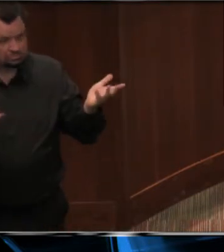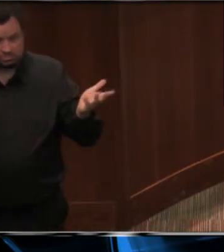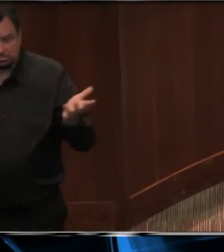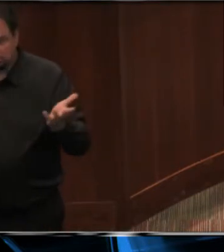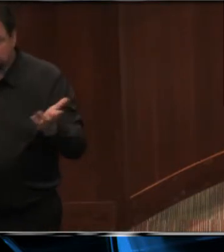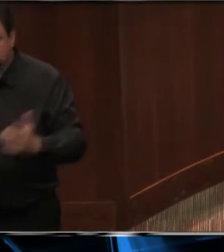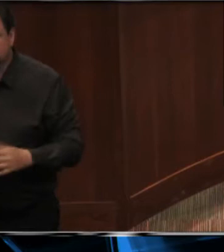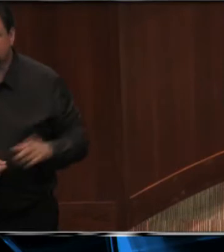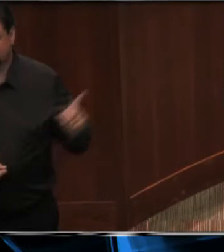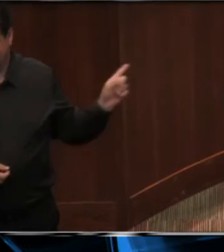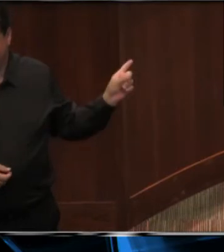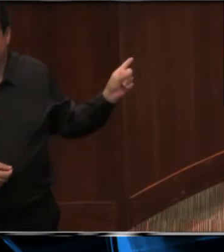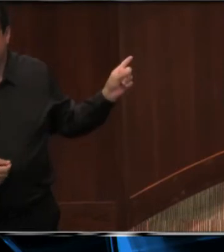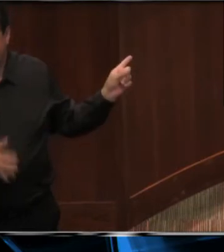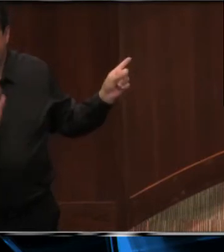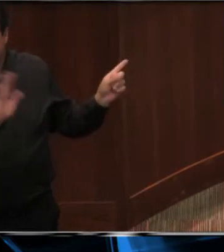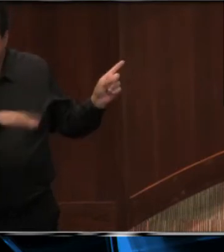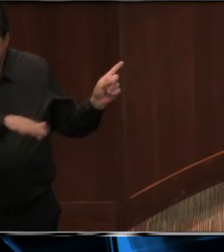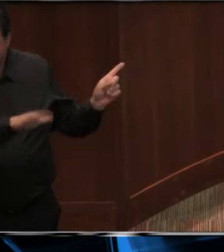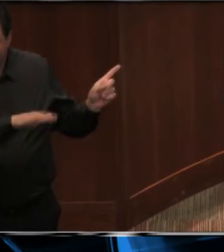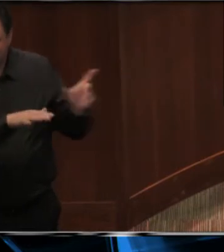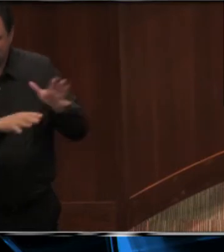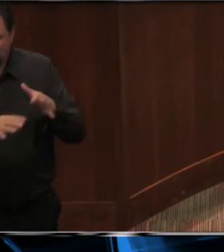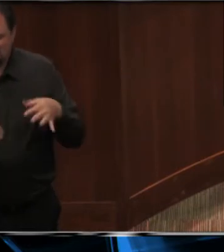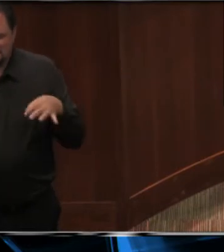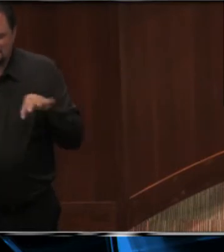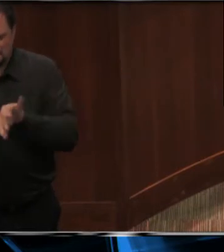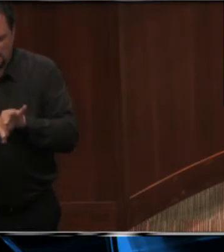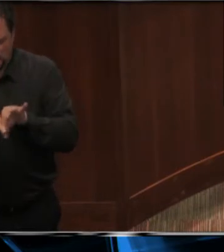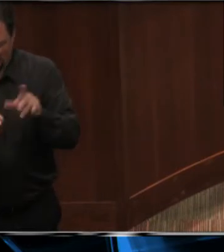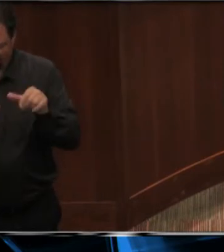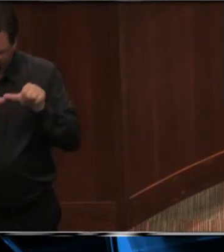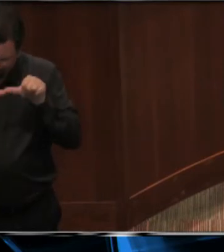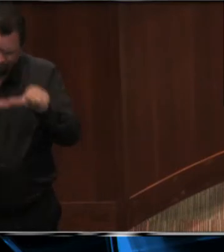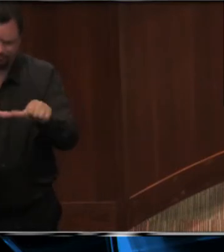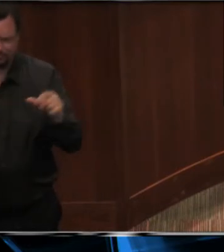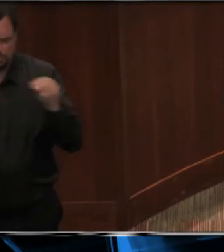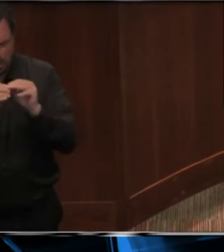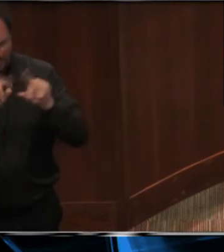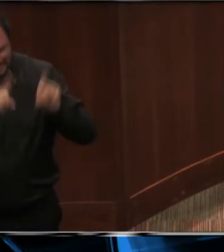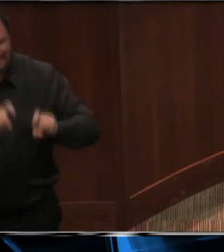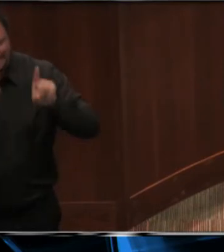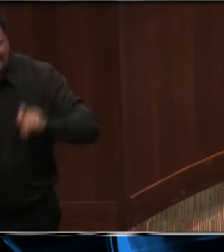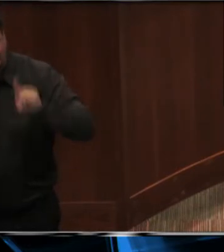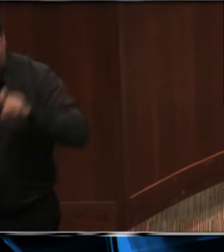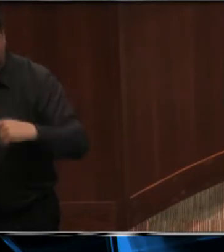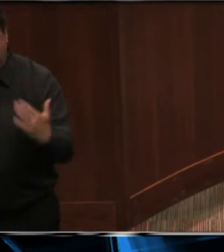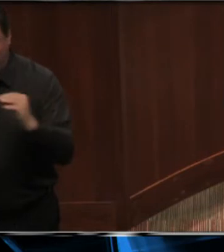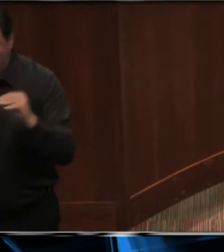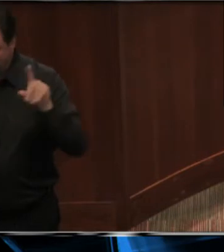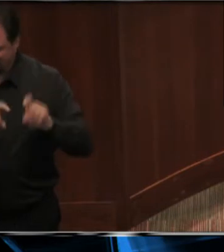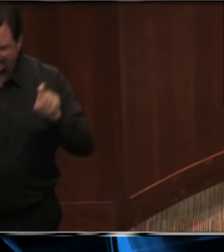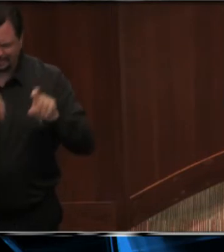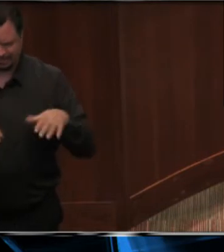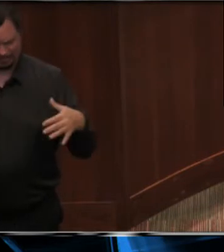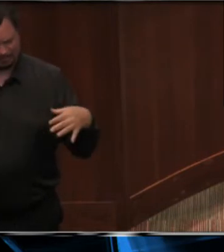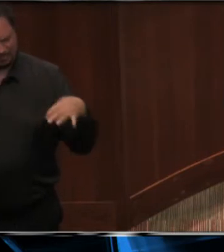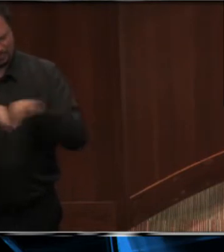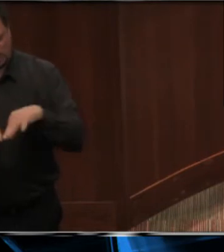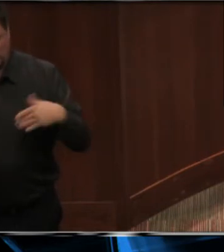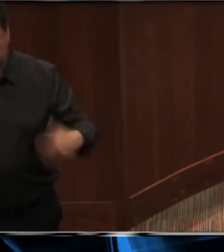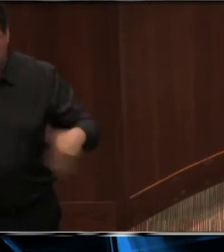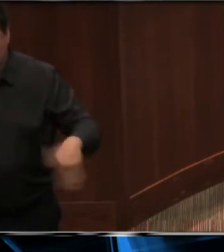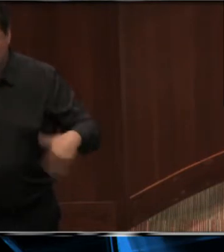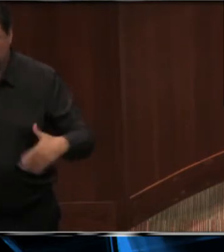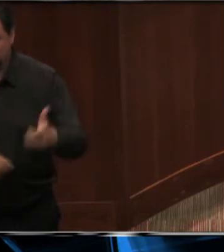to have the capacity to do more testing, and we need to be doing more testing, especially with influenza season and cold season coming in a few